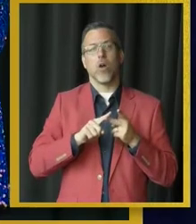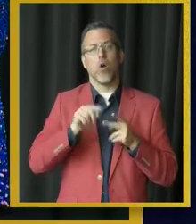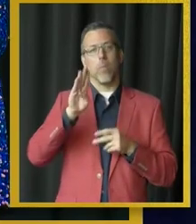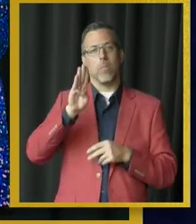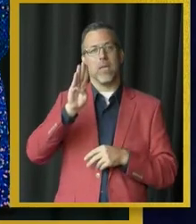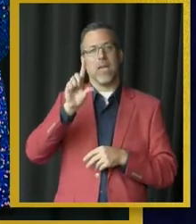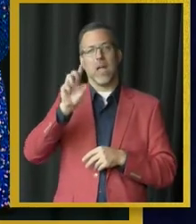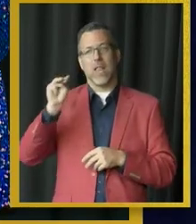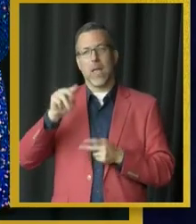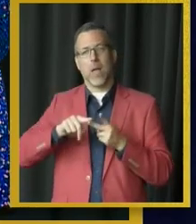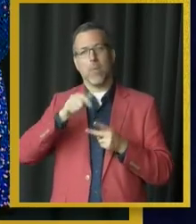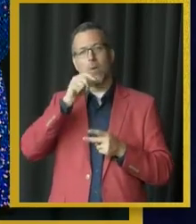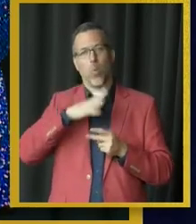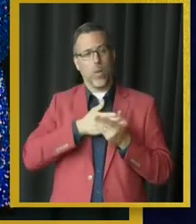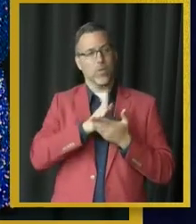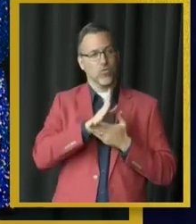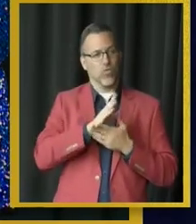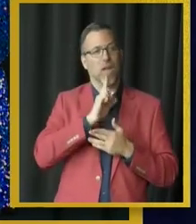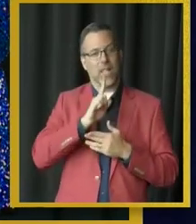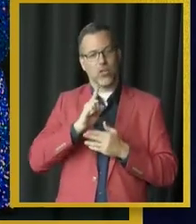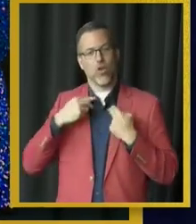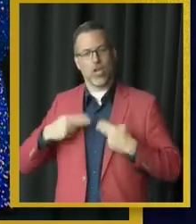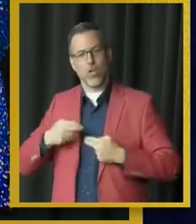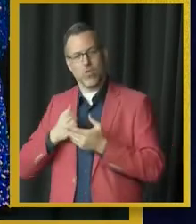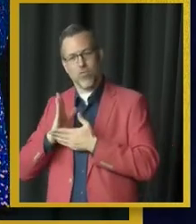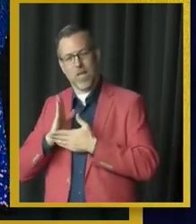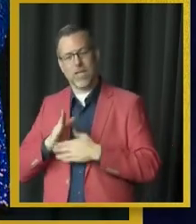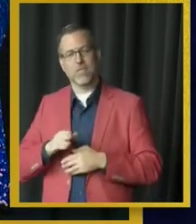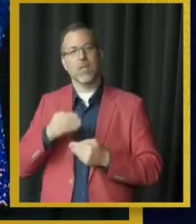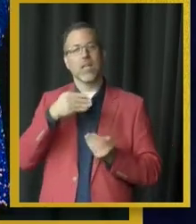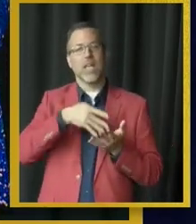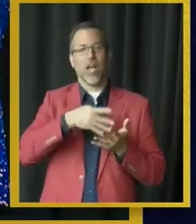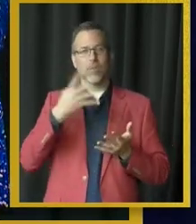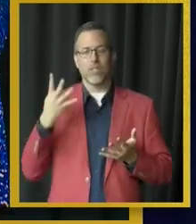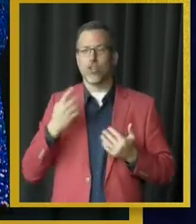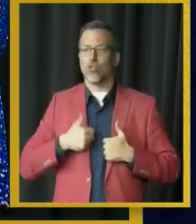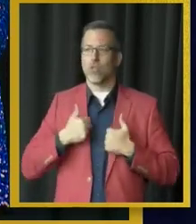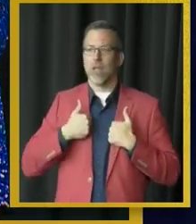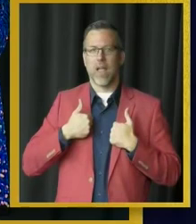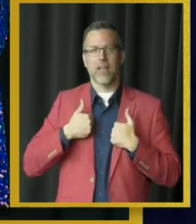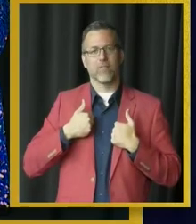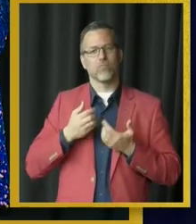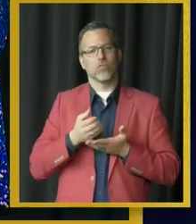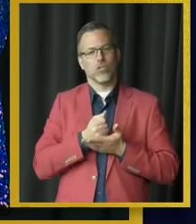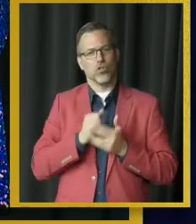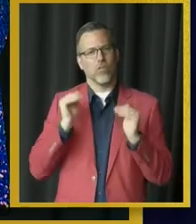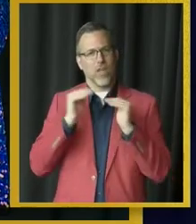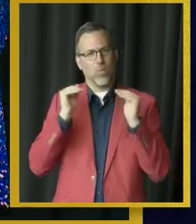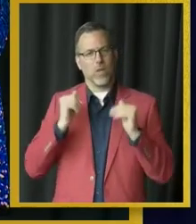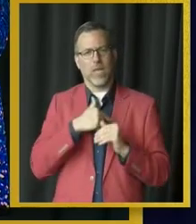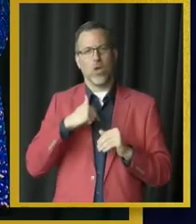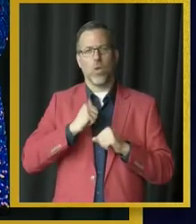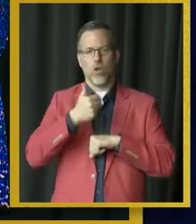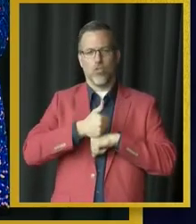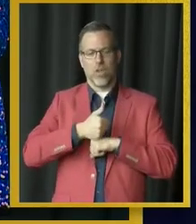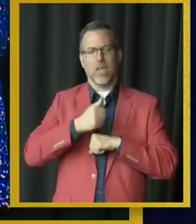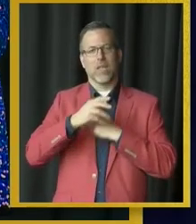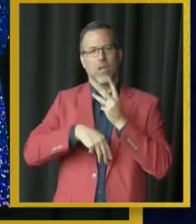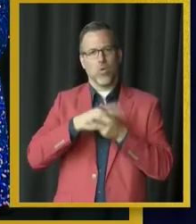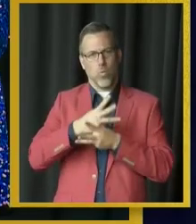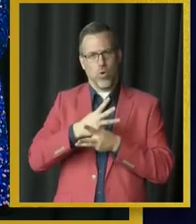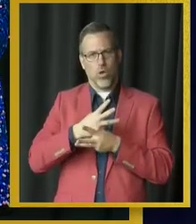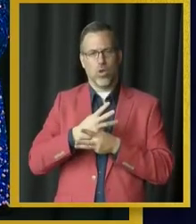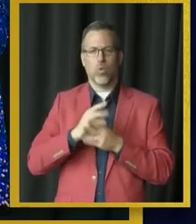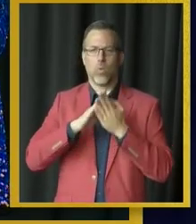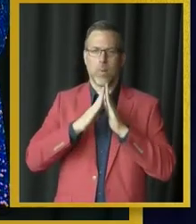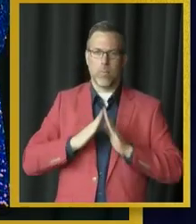that women's rights are human rights, or that LGBTQ lives deserve equity, we are creating a world where peace and